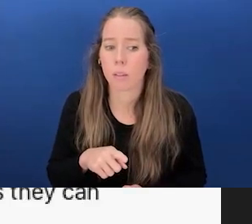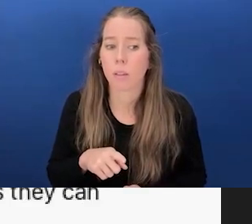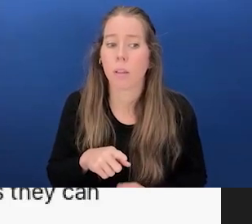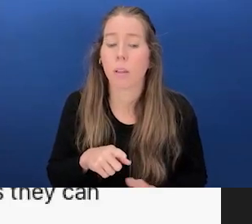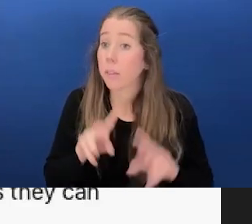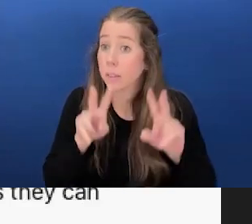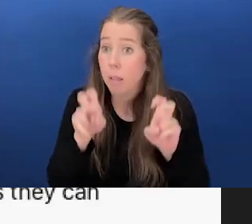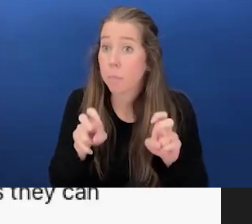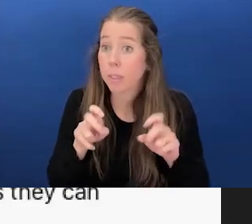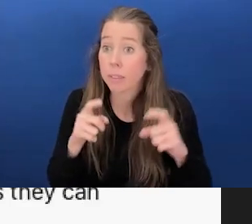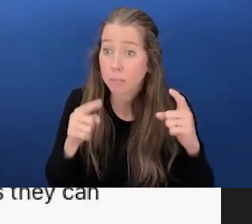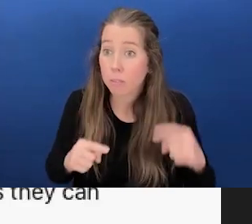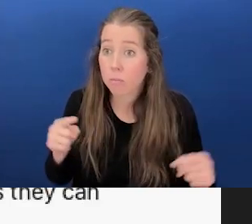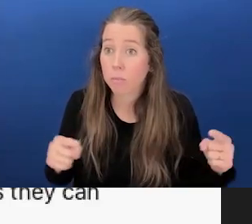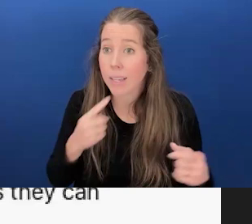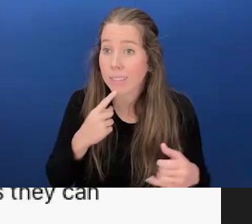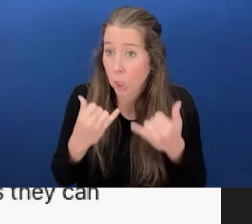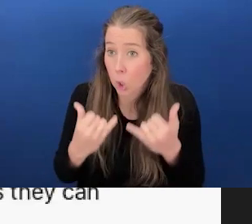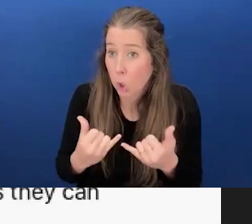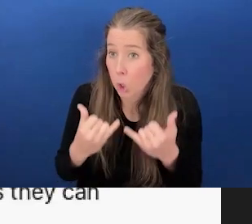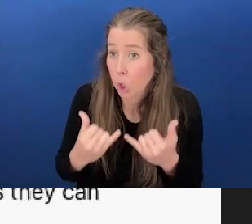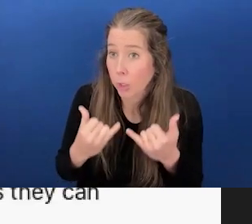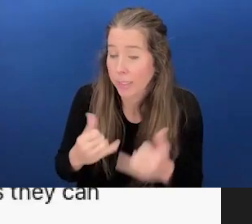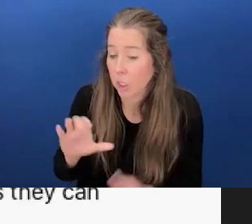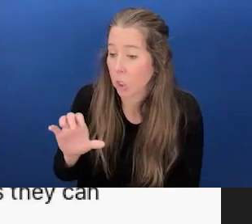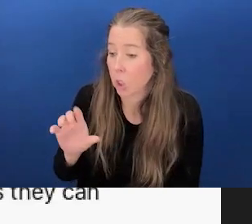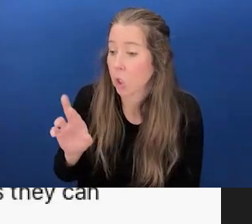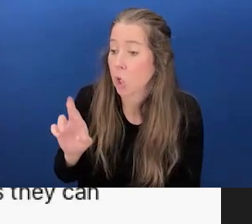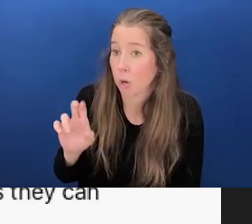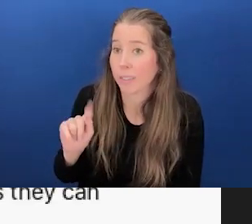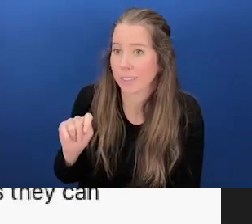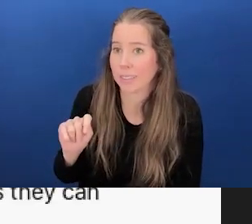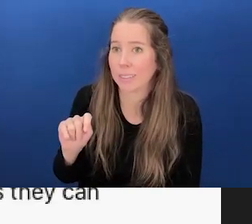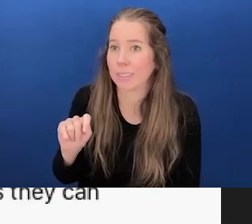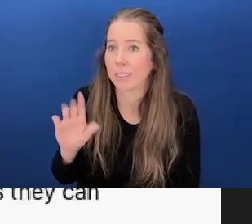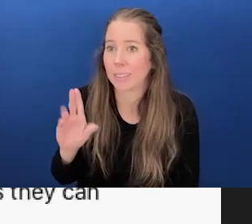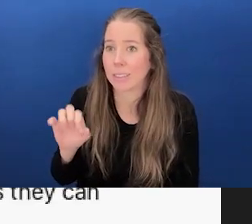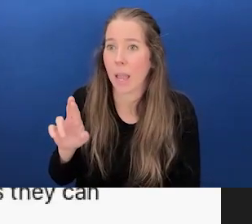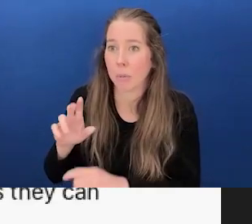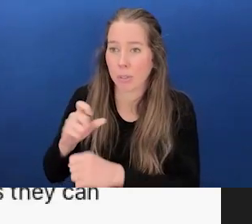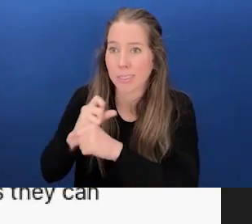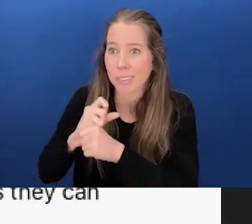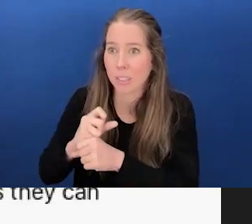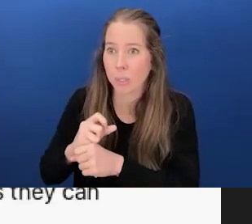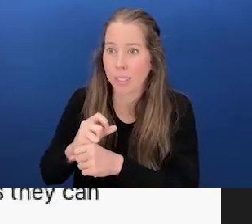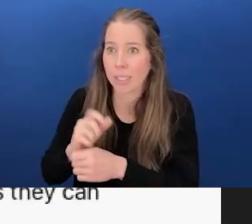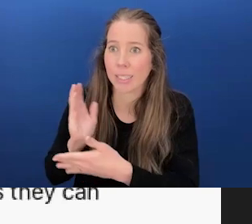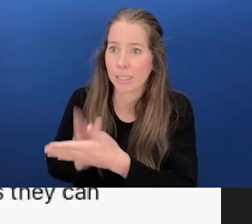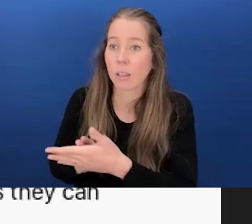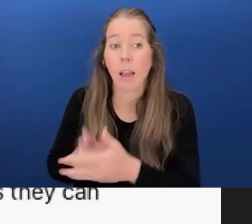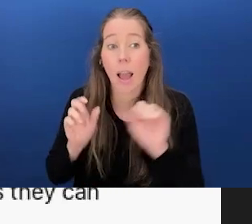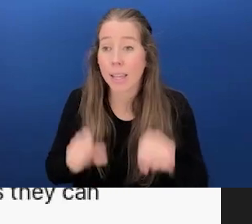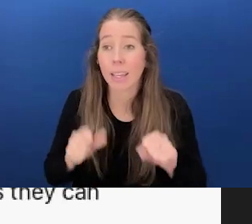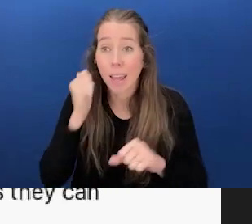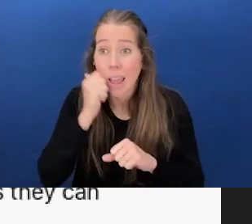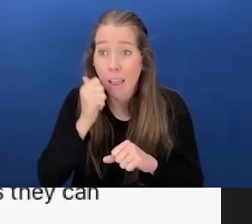topic is variable. I said current cybersecurity attacks. I can rerun this prompt daily, and the examples